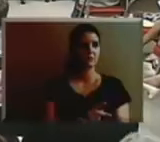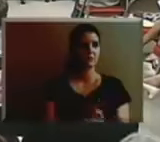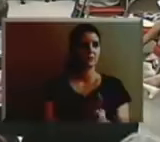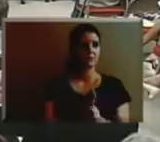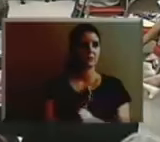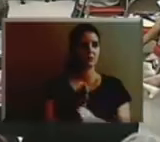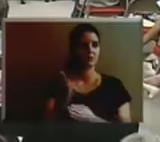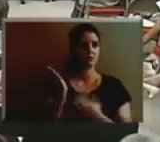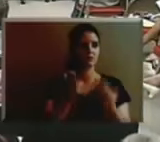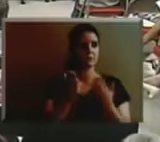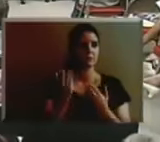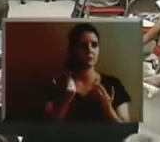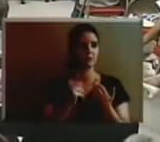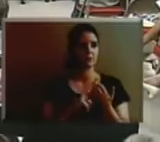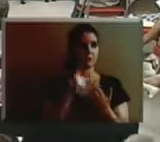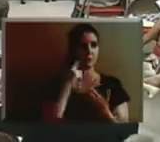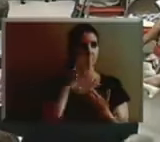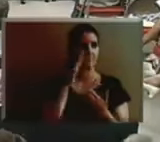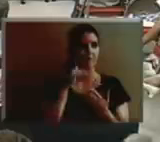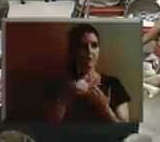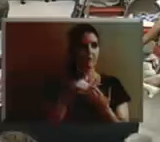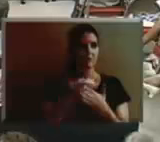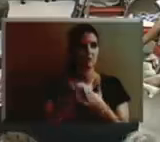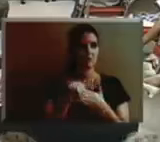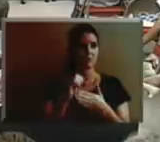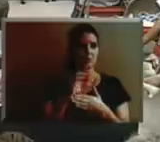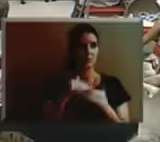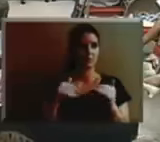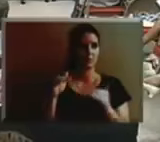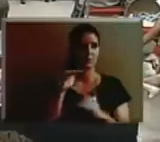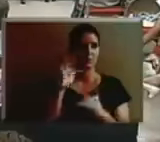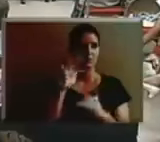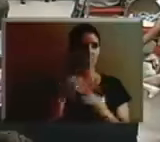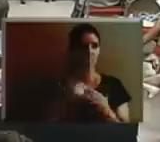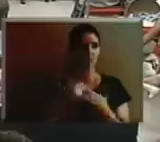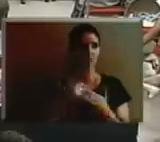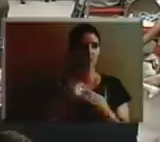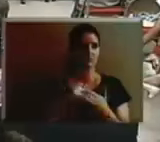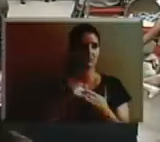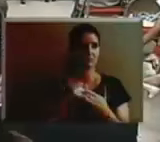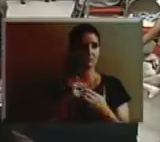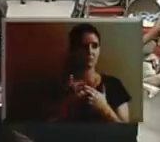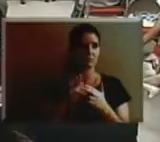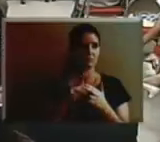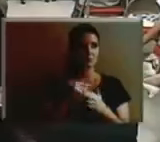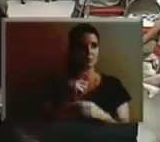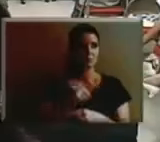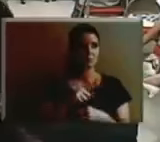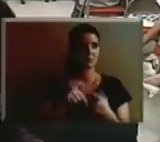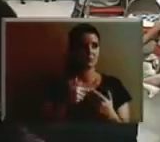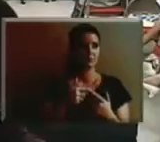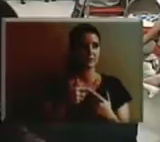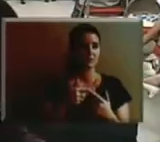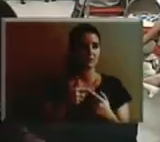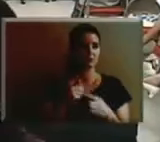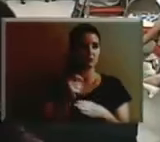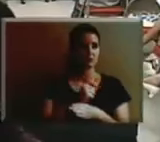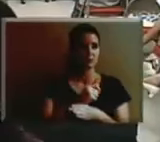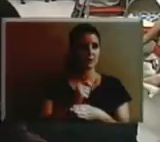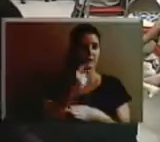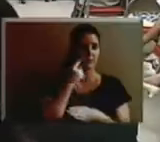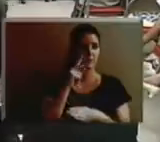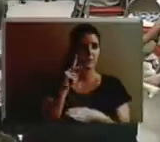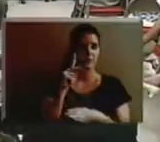or more. Ms. Duncan? Yes, I just have a brief question about the training. This is a contract for training to address